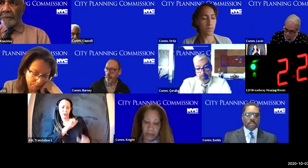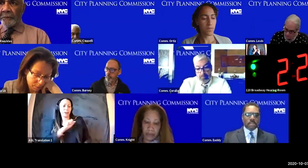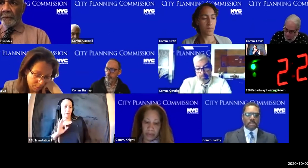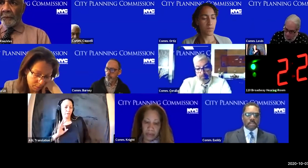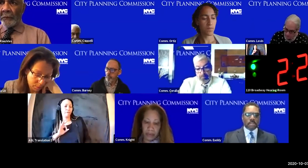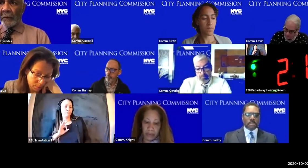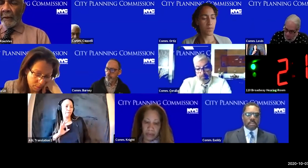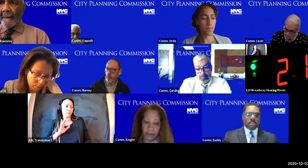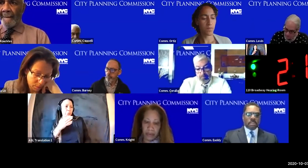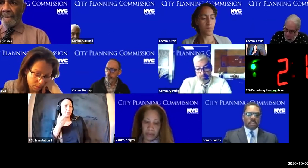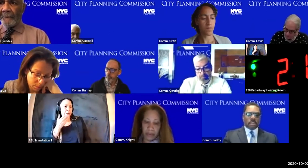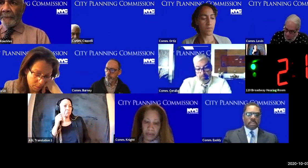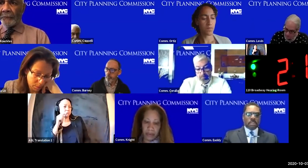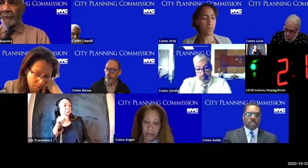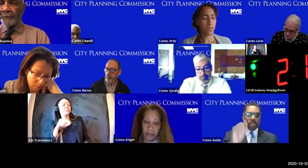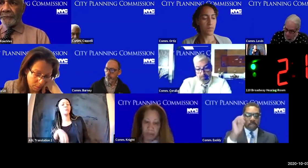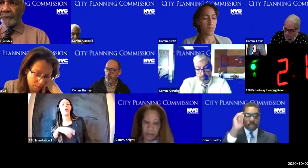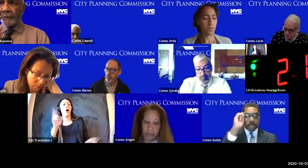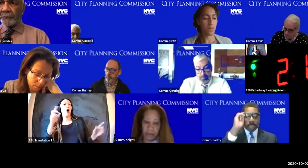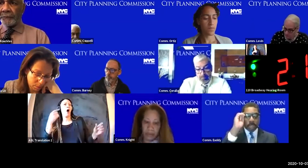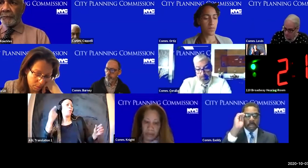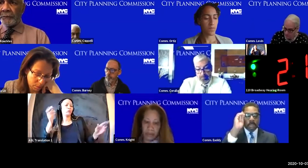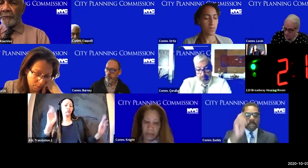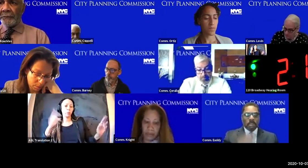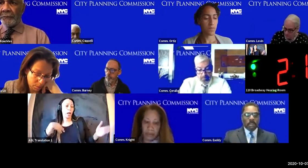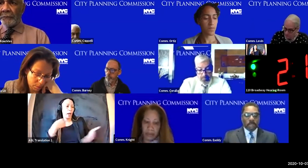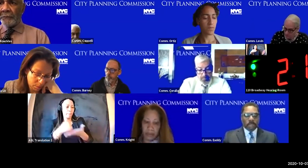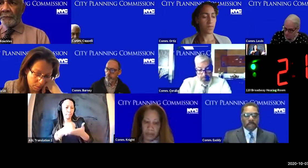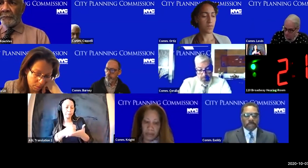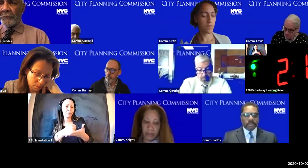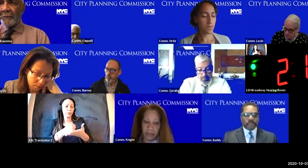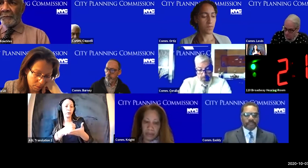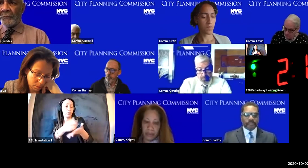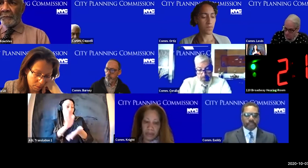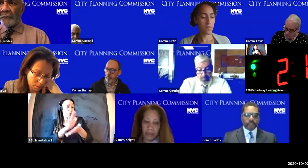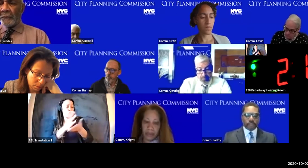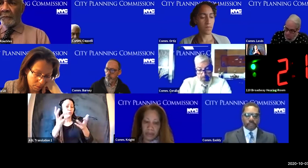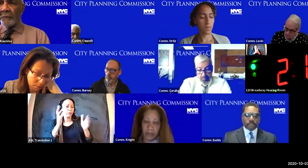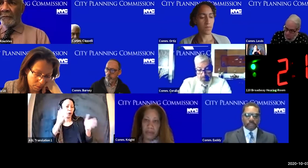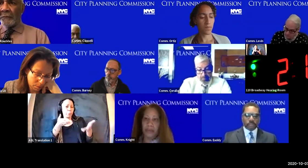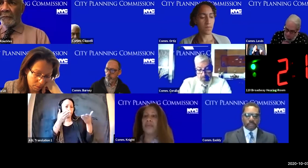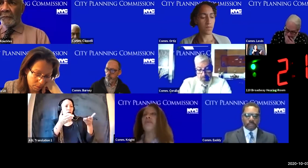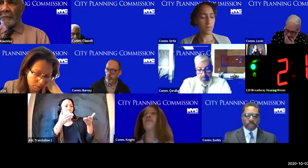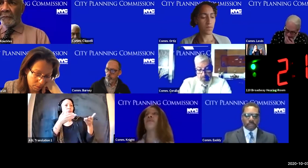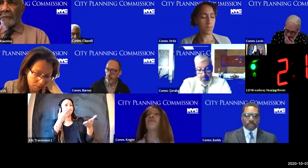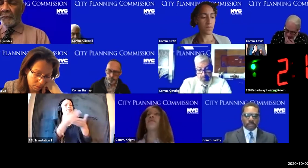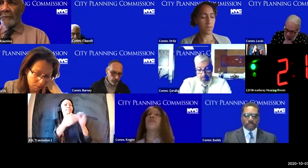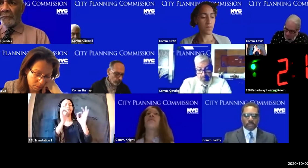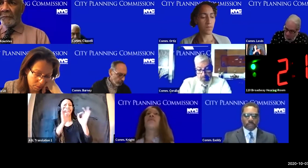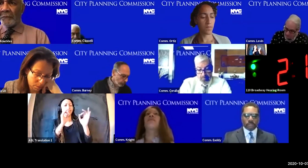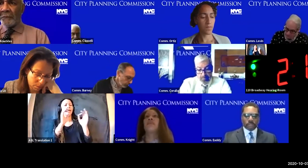And they are always ready to help. As for the school provides quality education at an